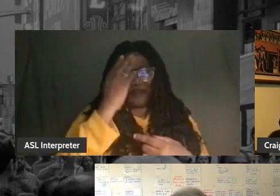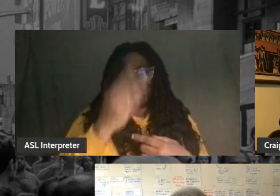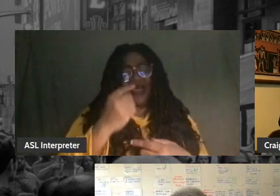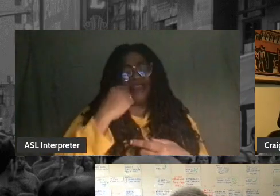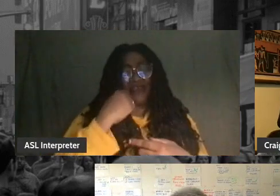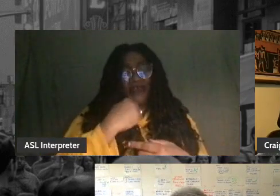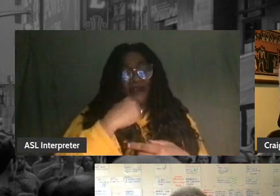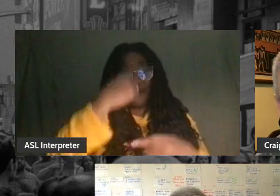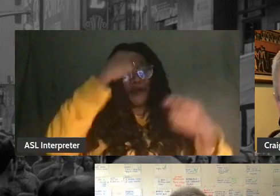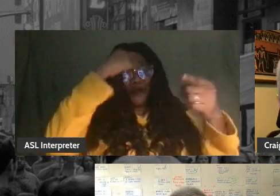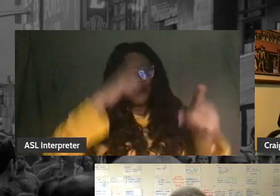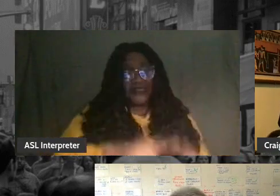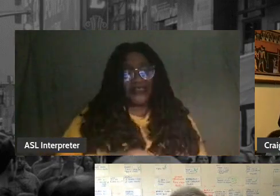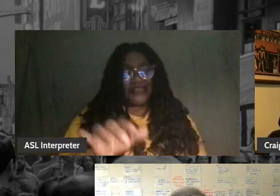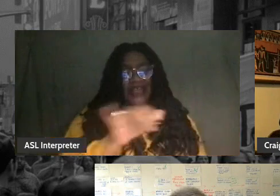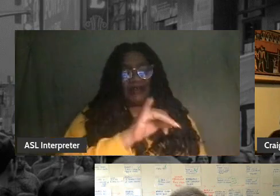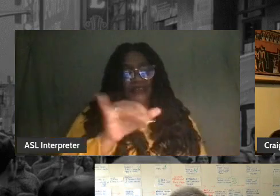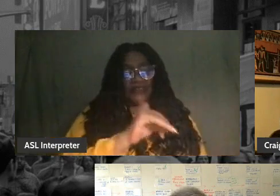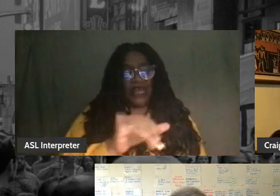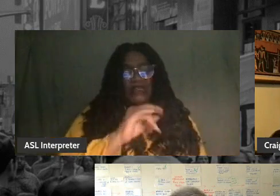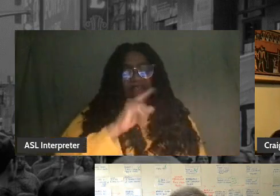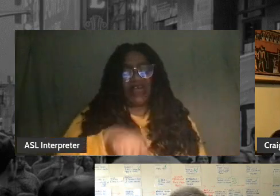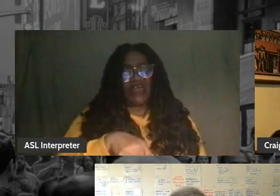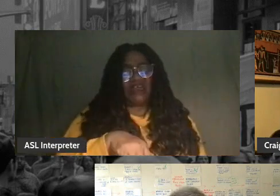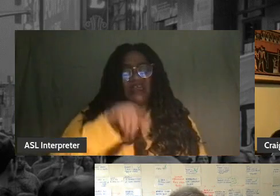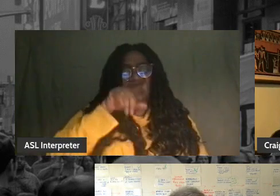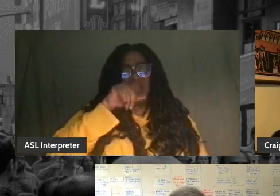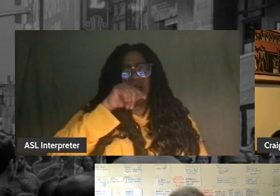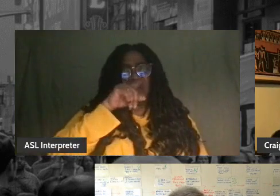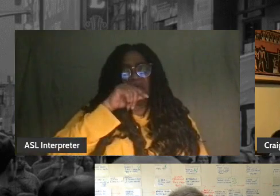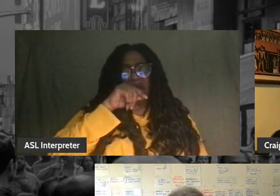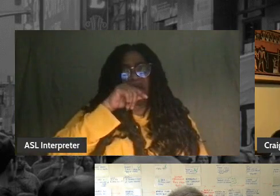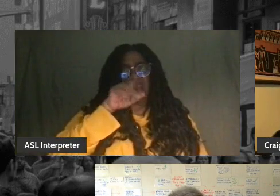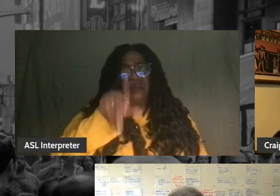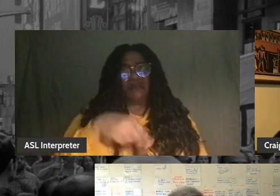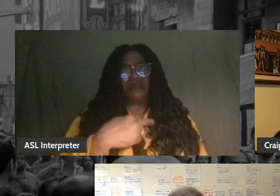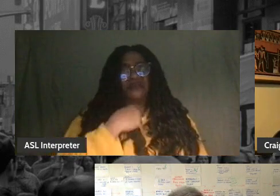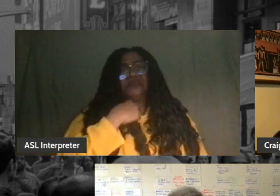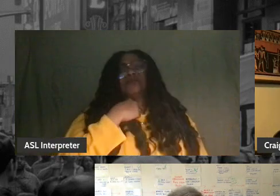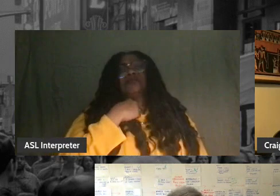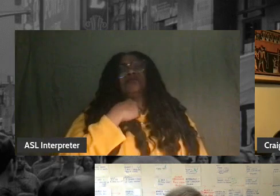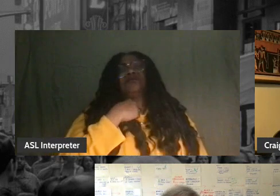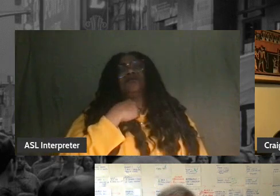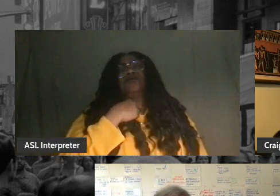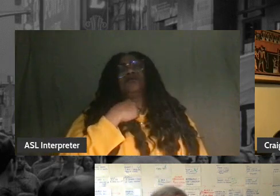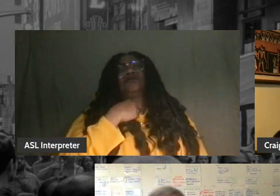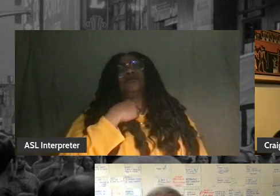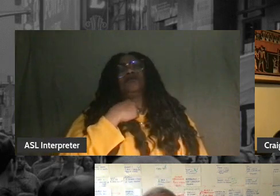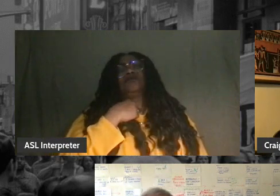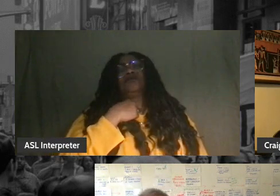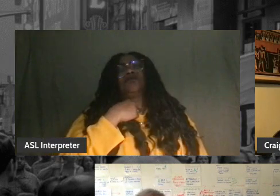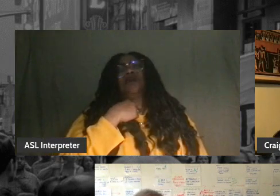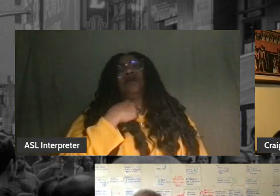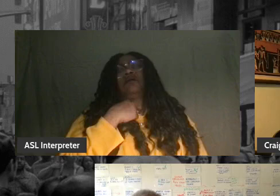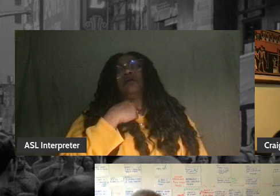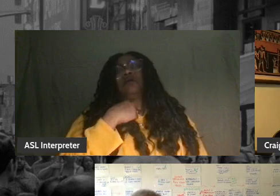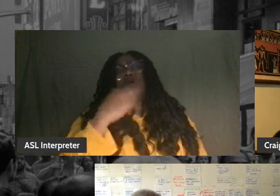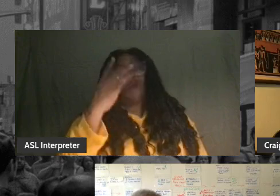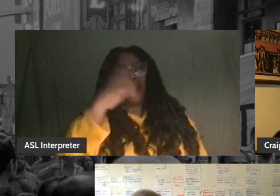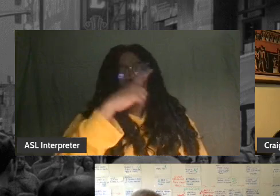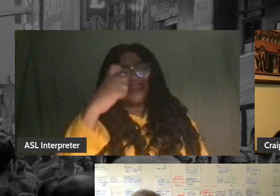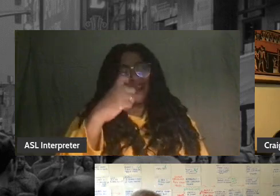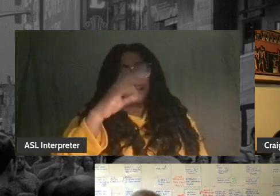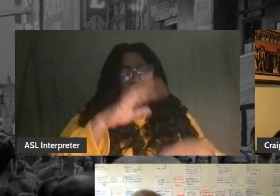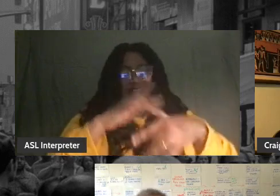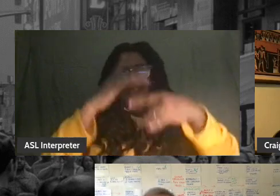can attest to this, I was sort of like a battered bird because I'd come from a Shark Tank and I just